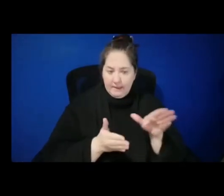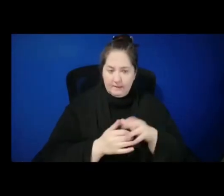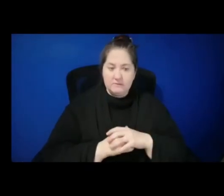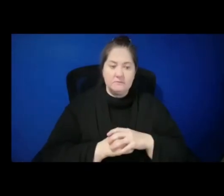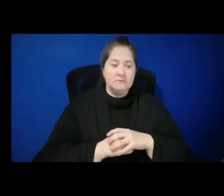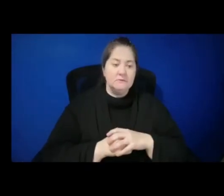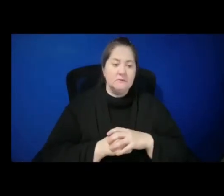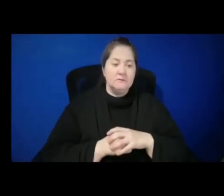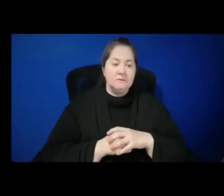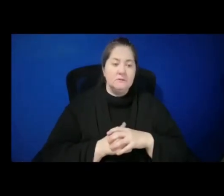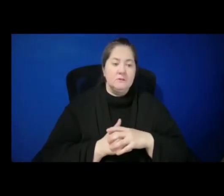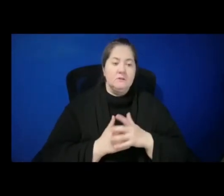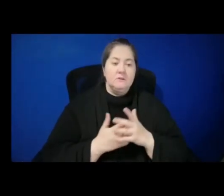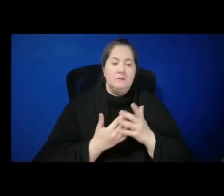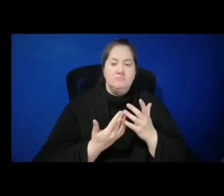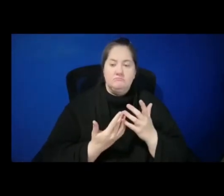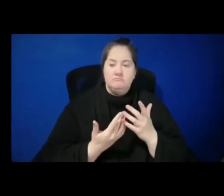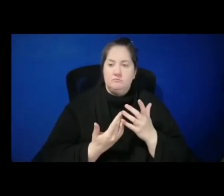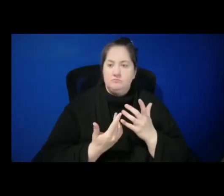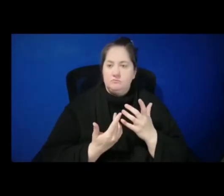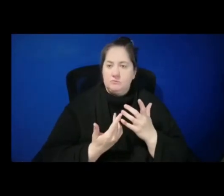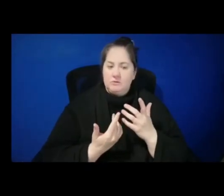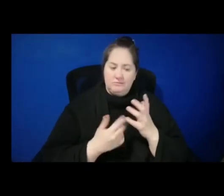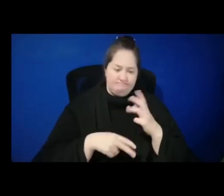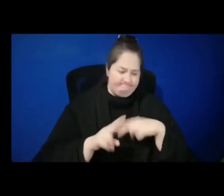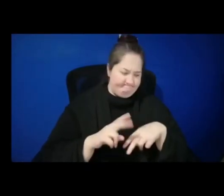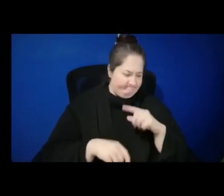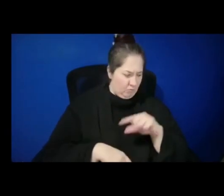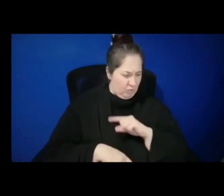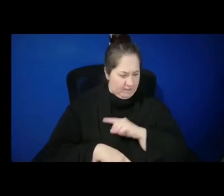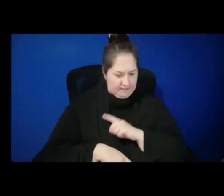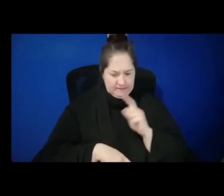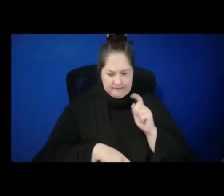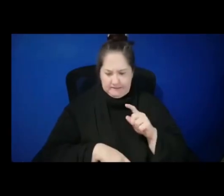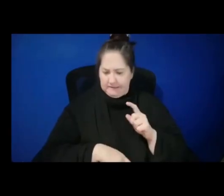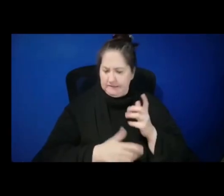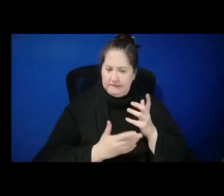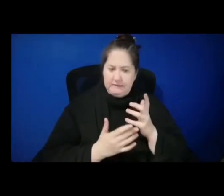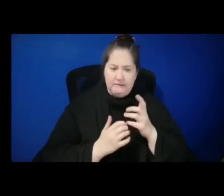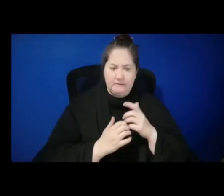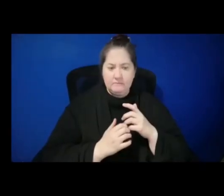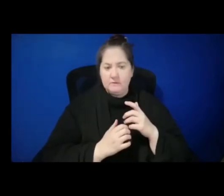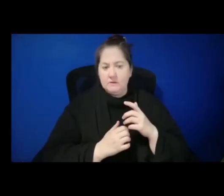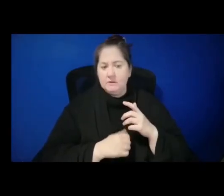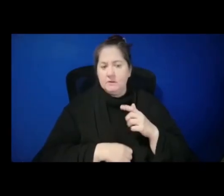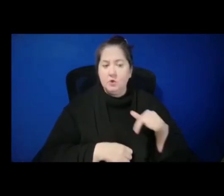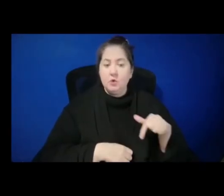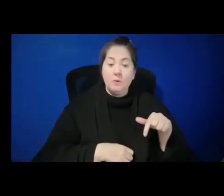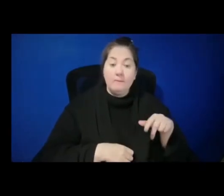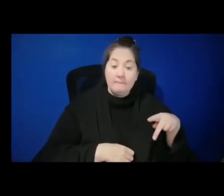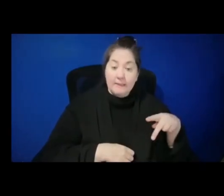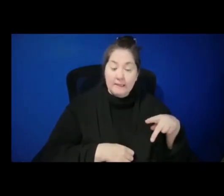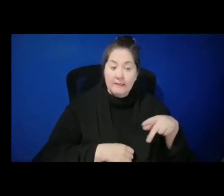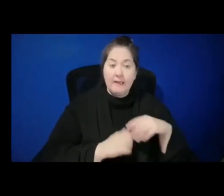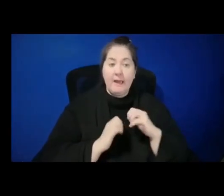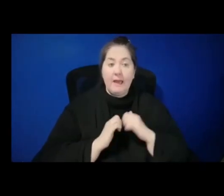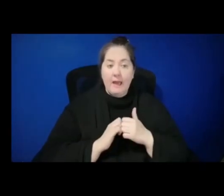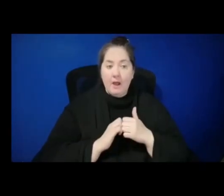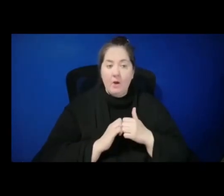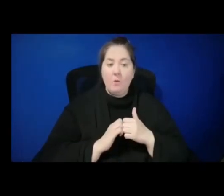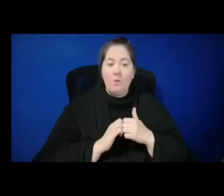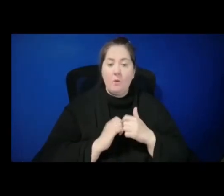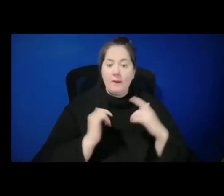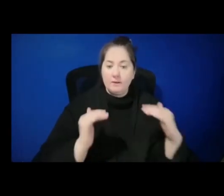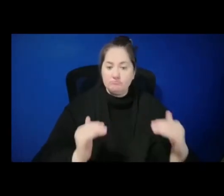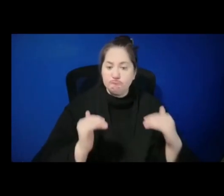at what qualifications I would need to be like a QP and how I could move up